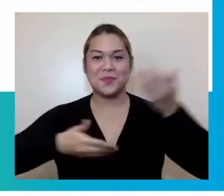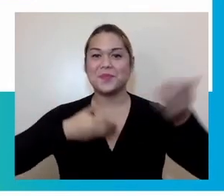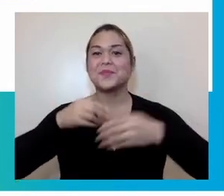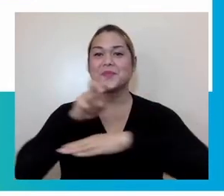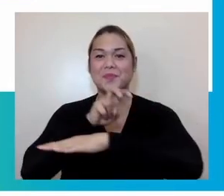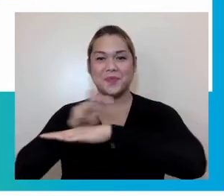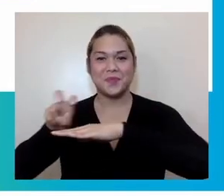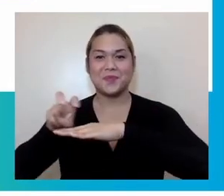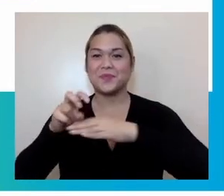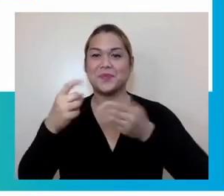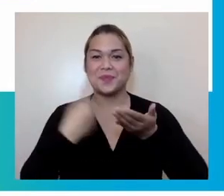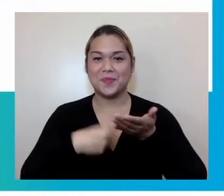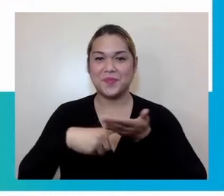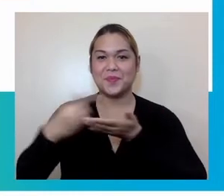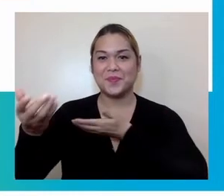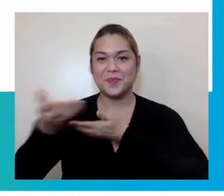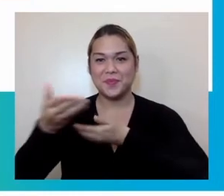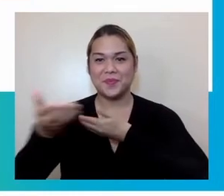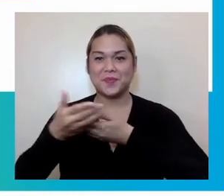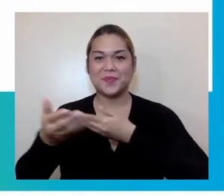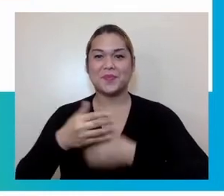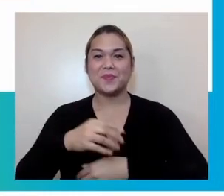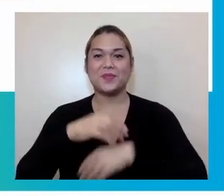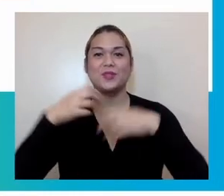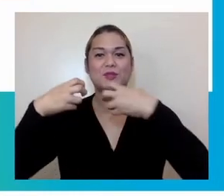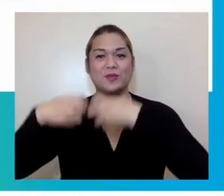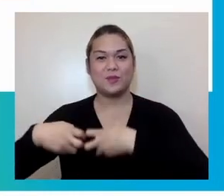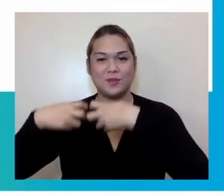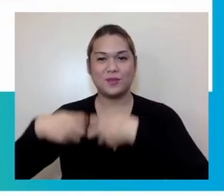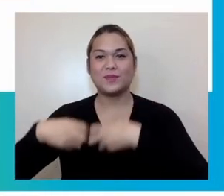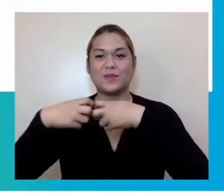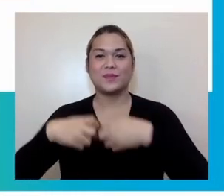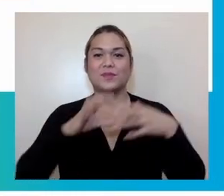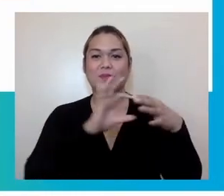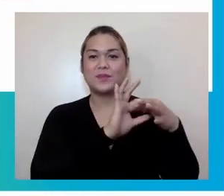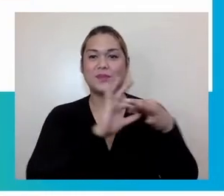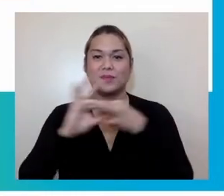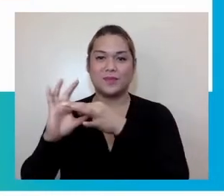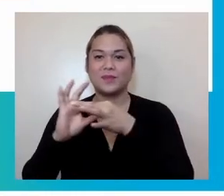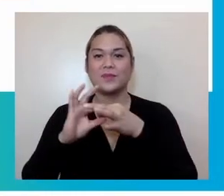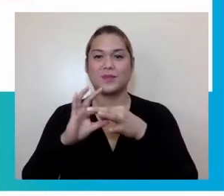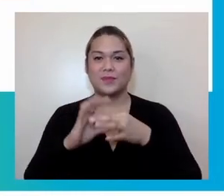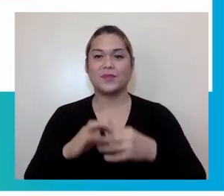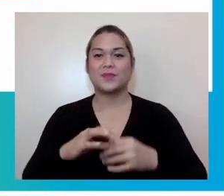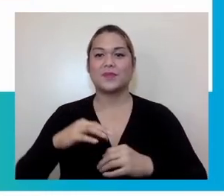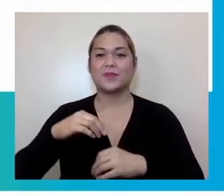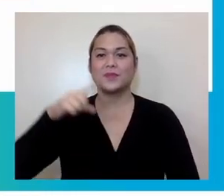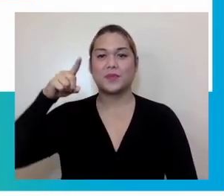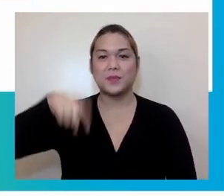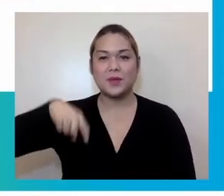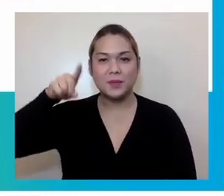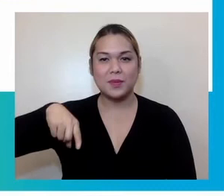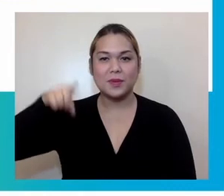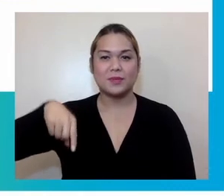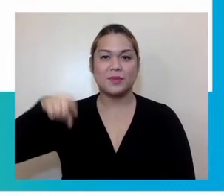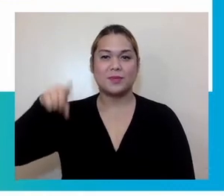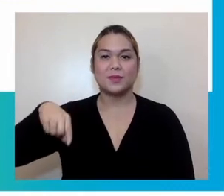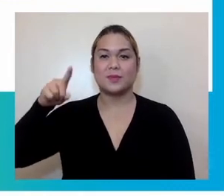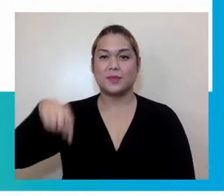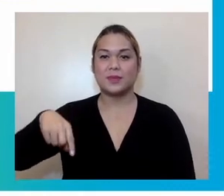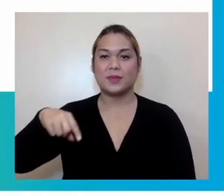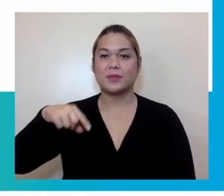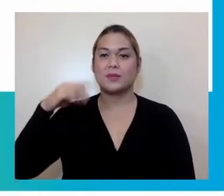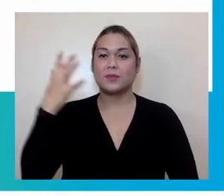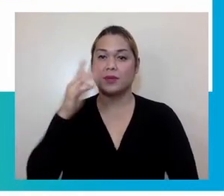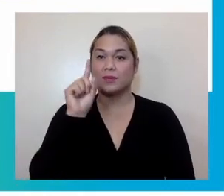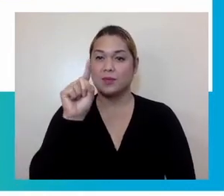policy to meet the Paris goal of keeping temperature rise below 1.5 degrees Celsius. I'd like to give a warm